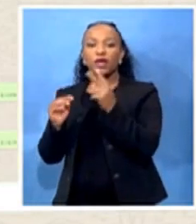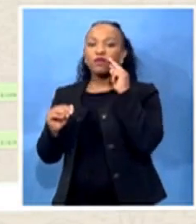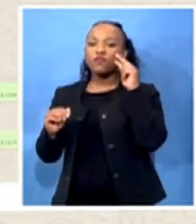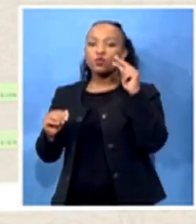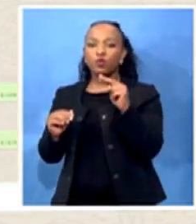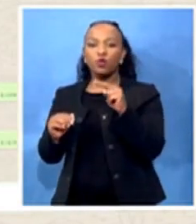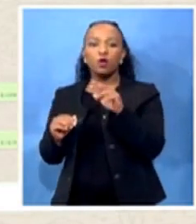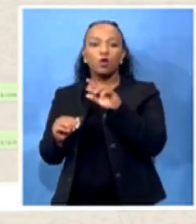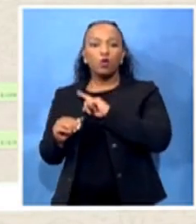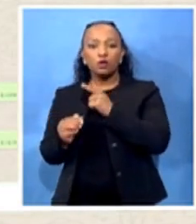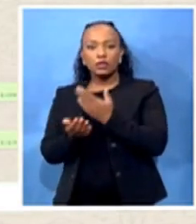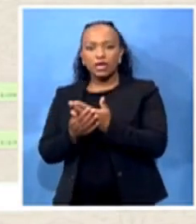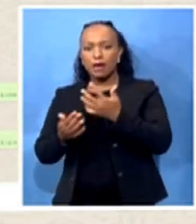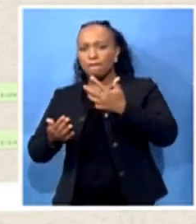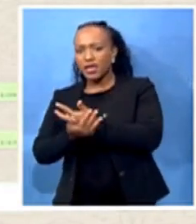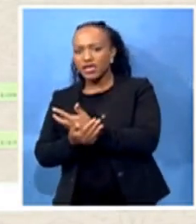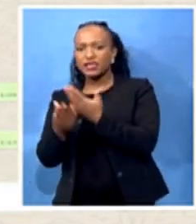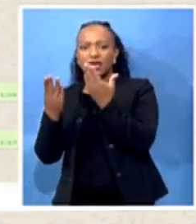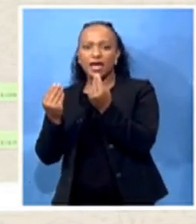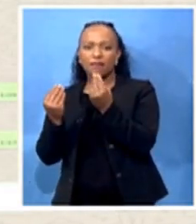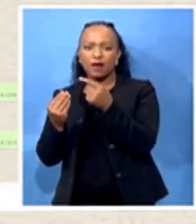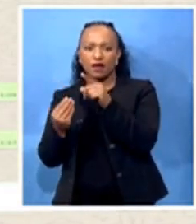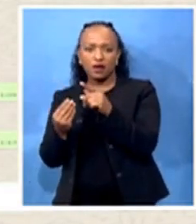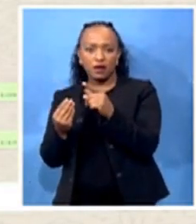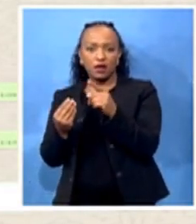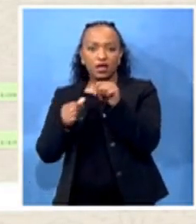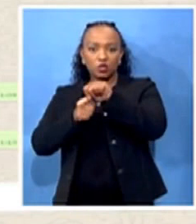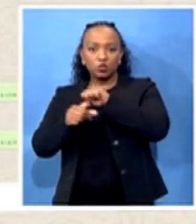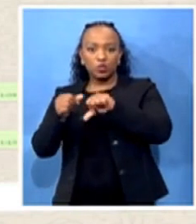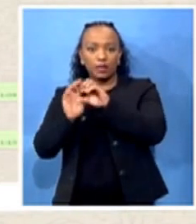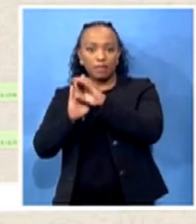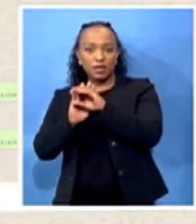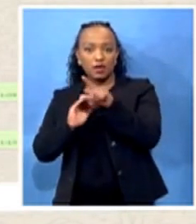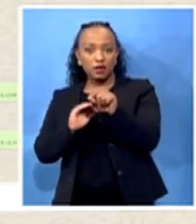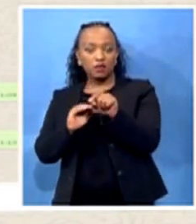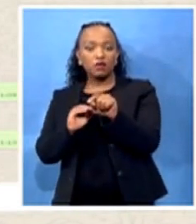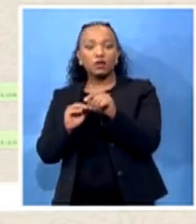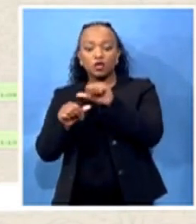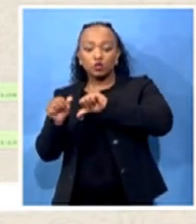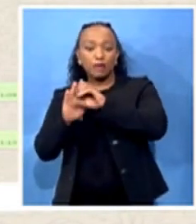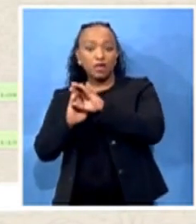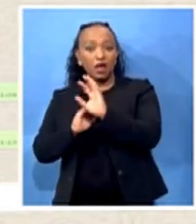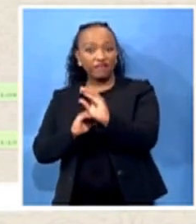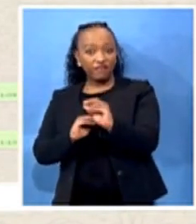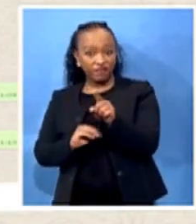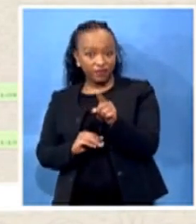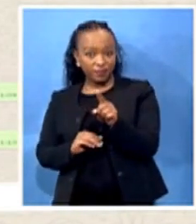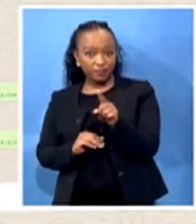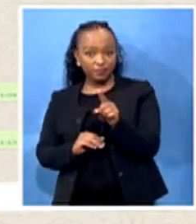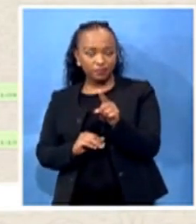number, do you have any social media? Do you have a social media presence? Yes, so we are on